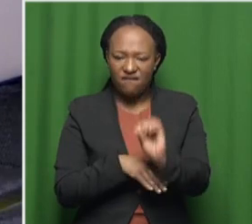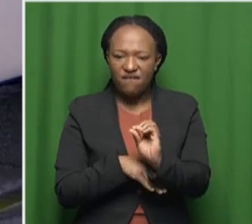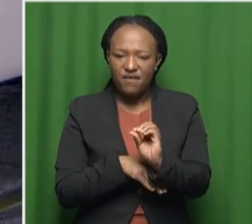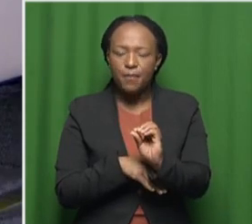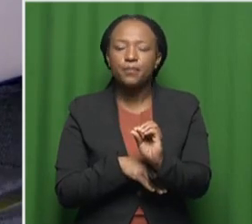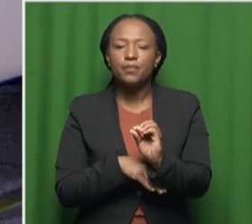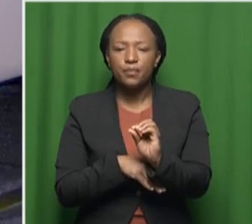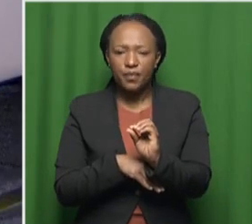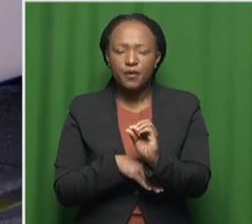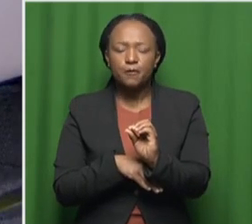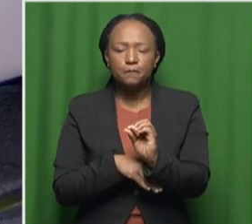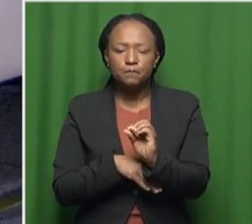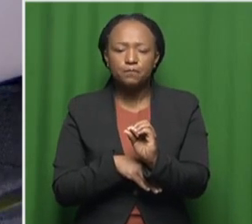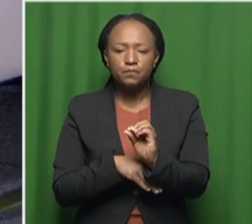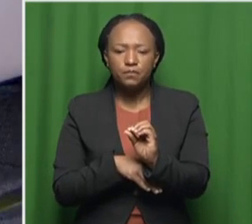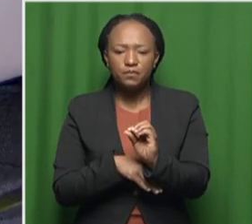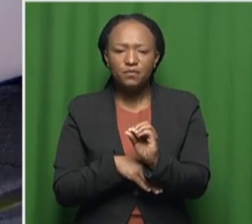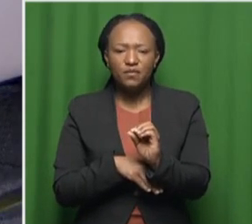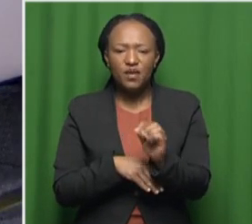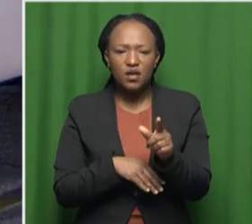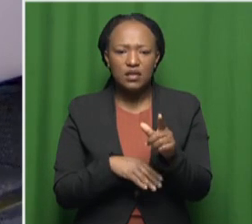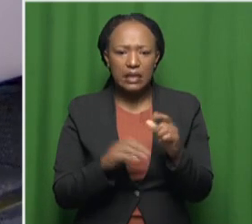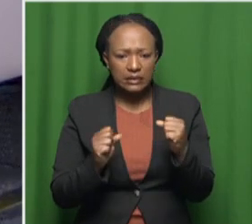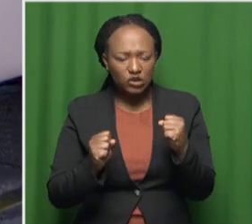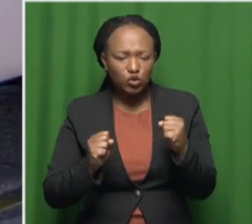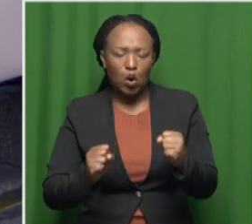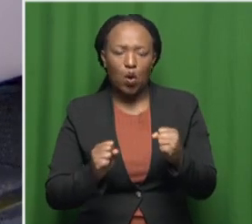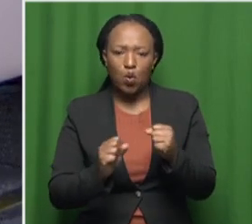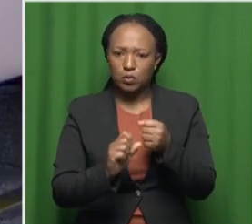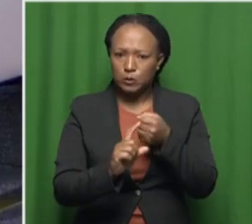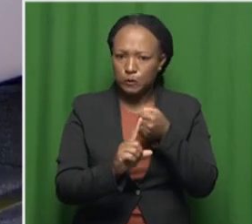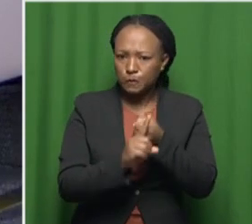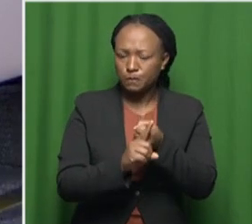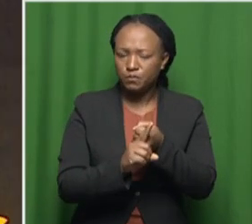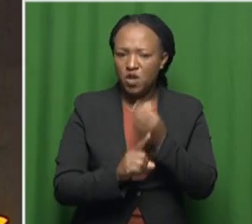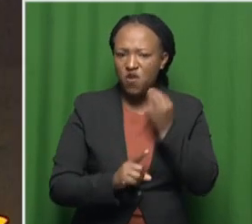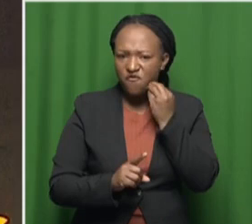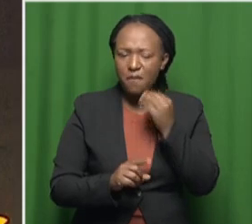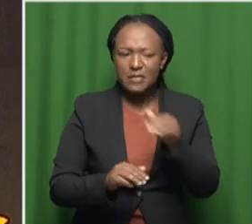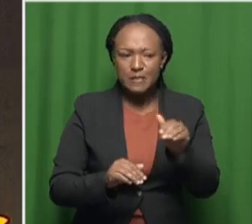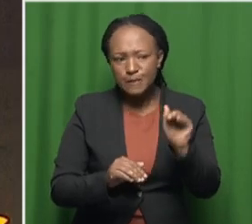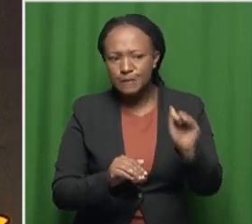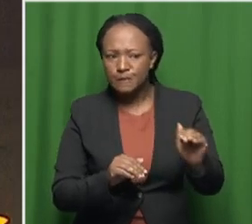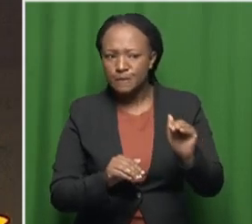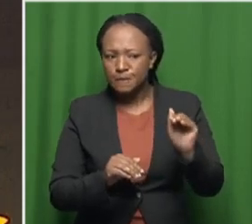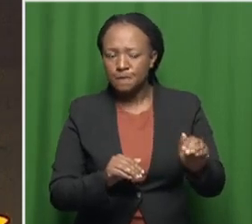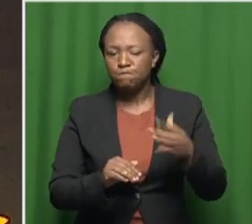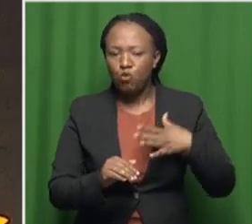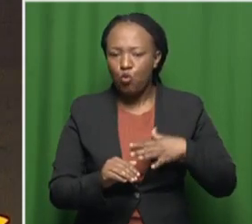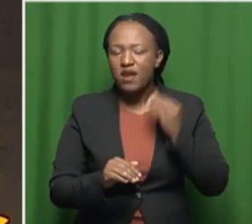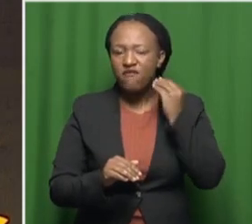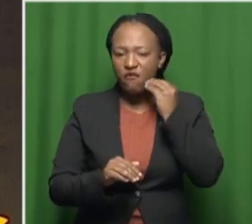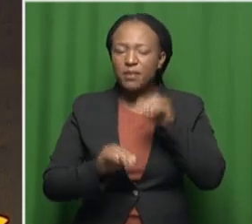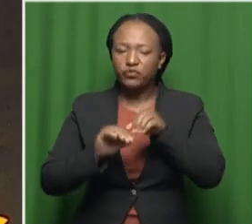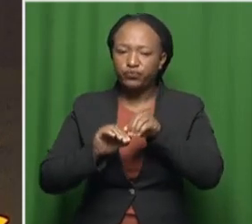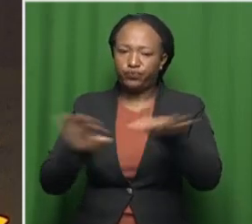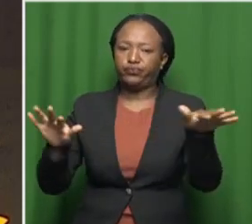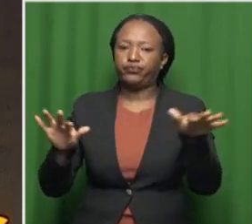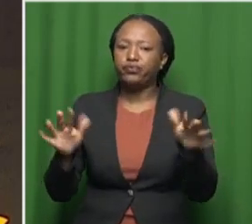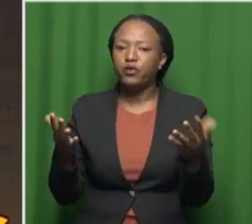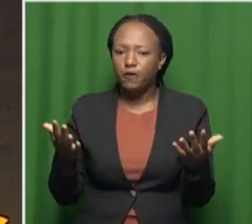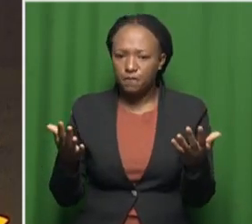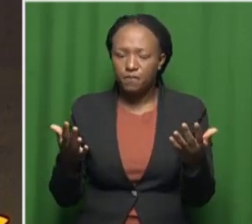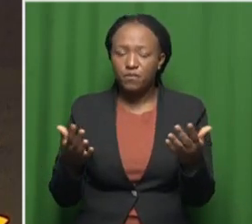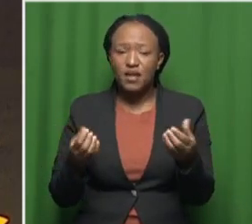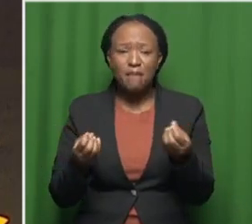had to be quite a strong push for that information to be made public. And it was huge grants,